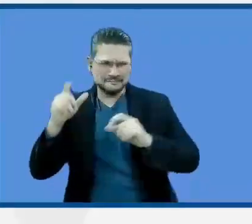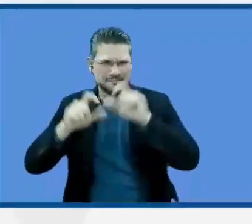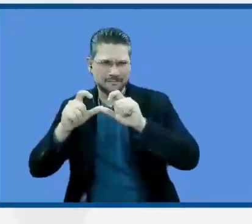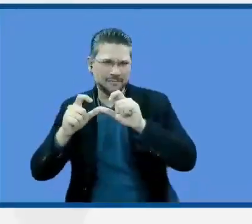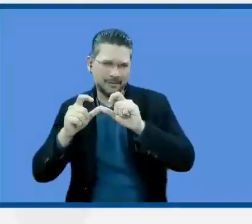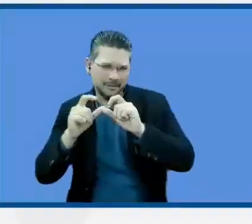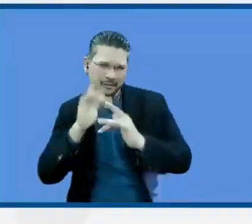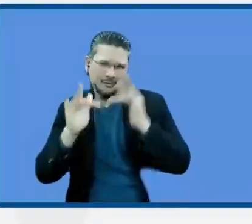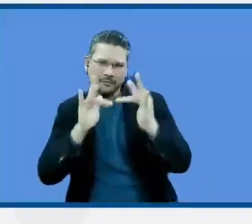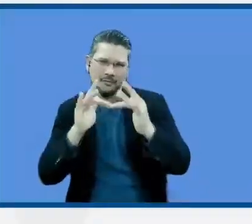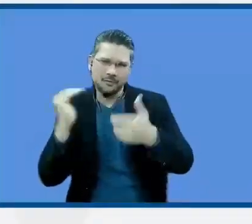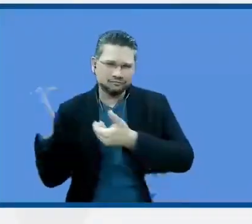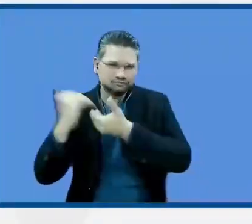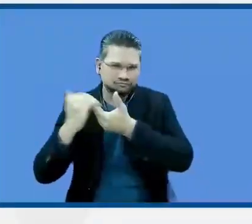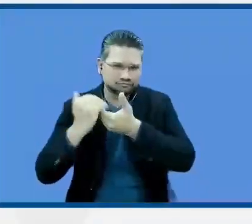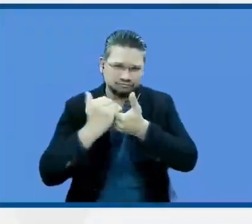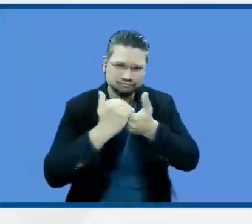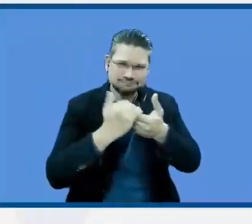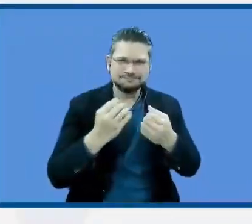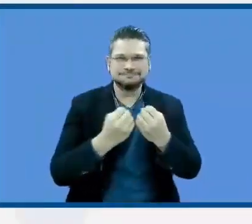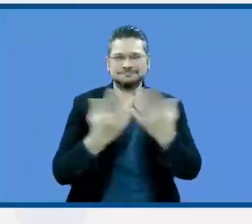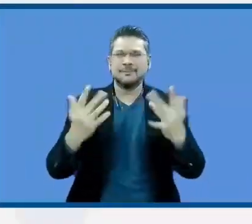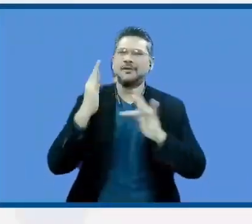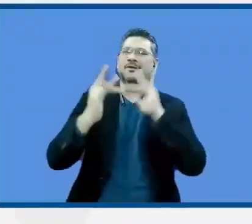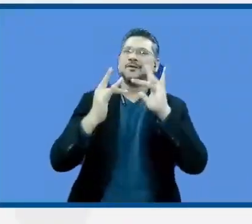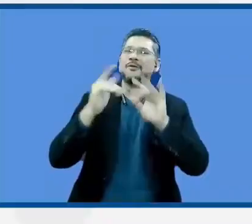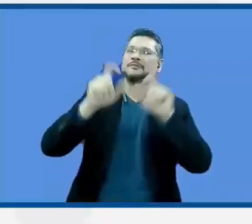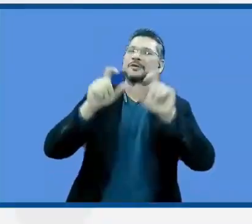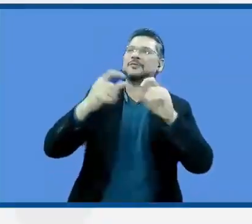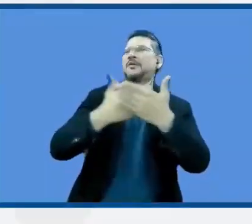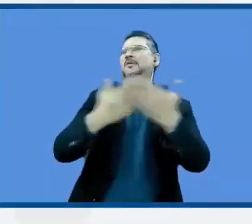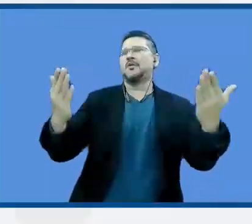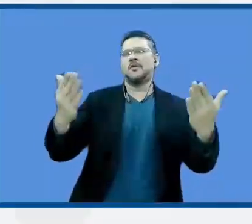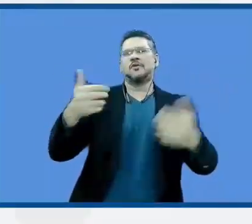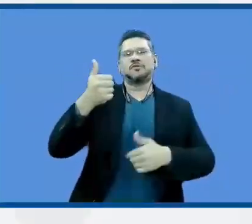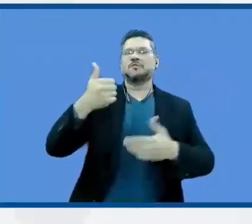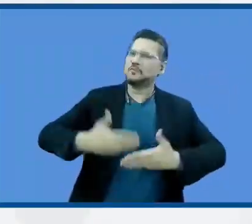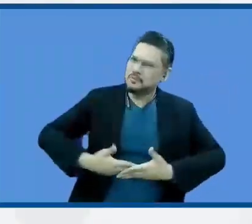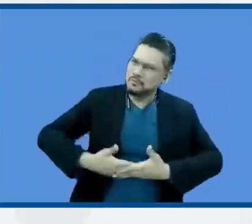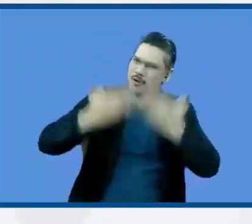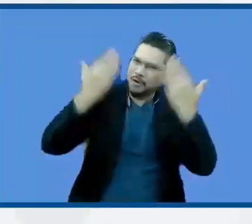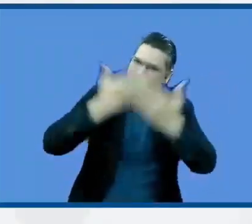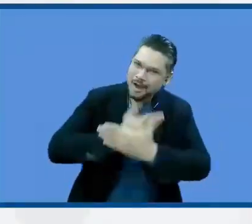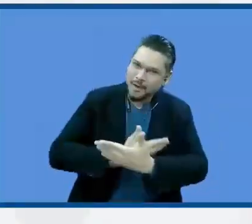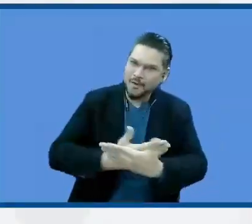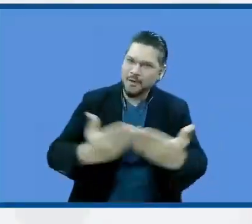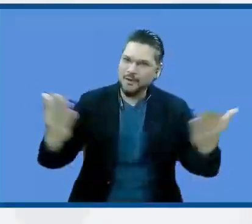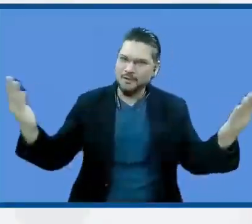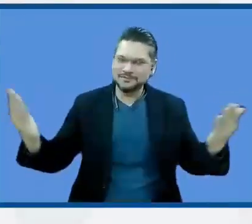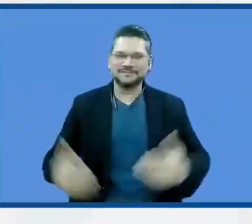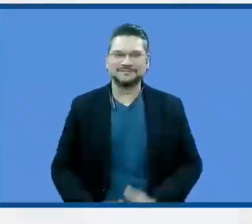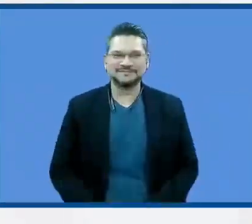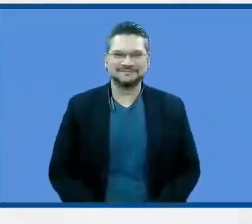and we also greet them and welcome them, good morning to them as well. We remind them that